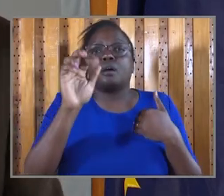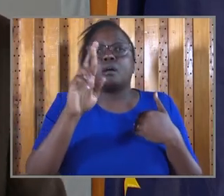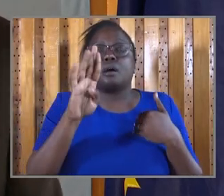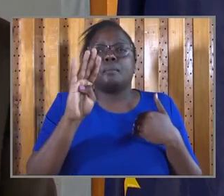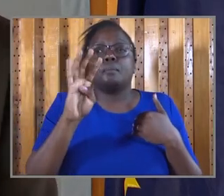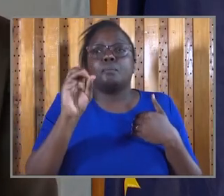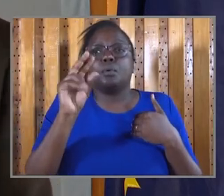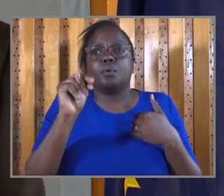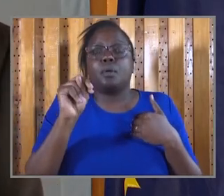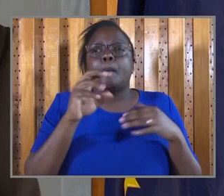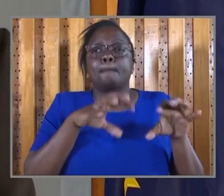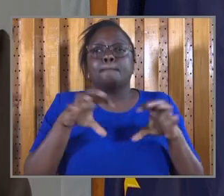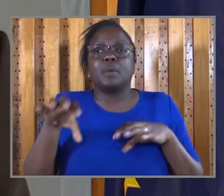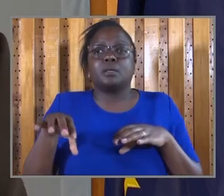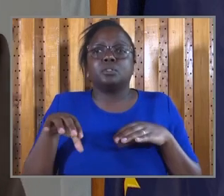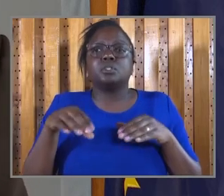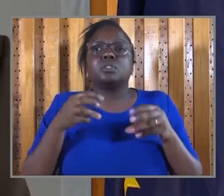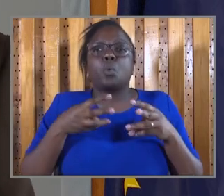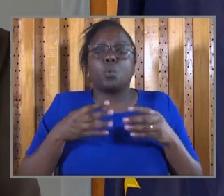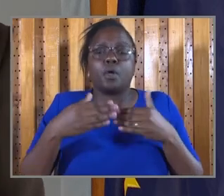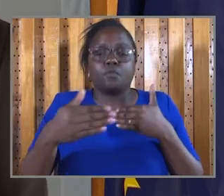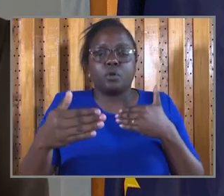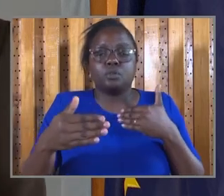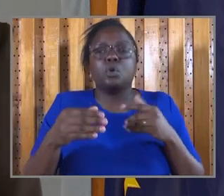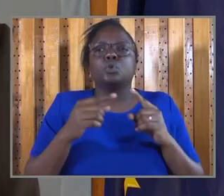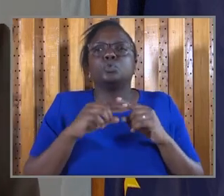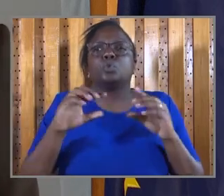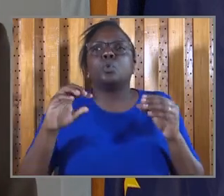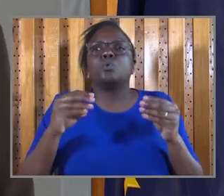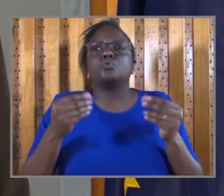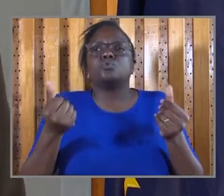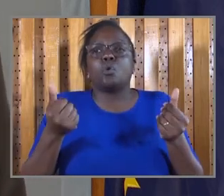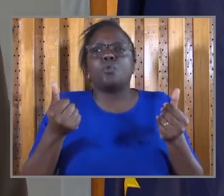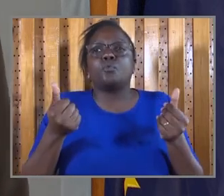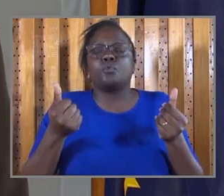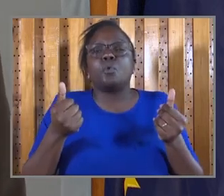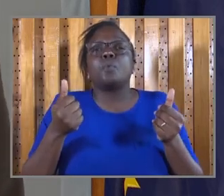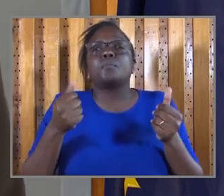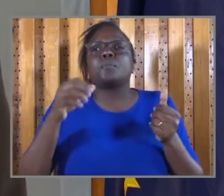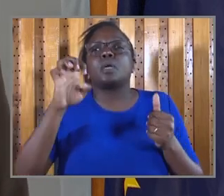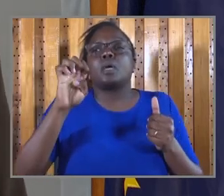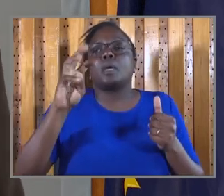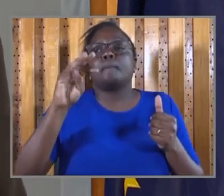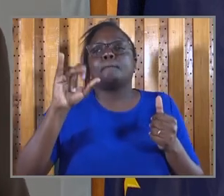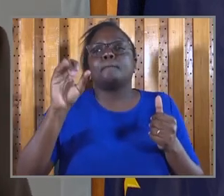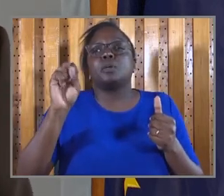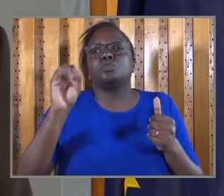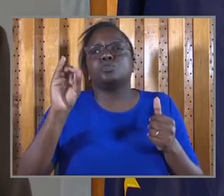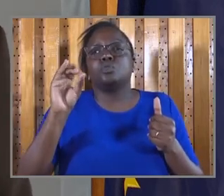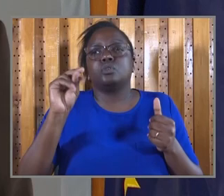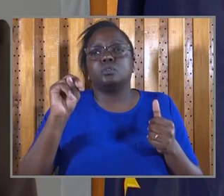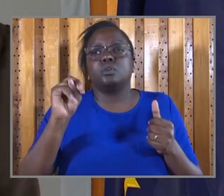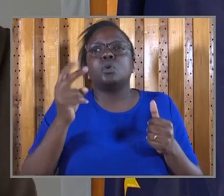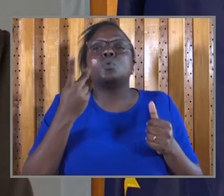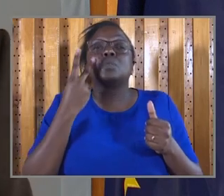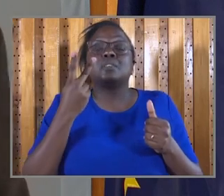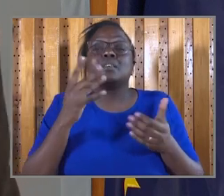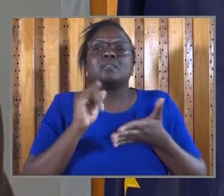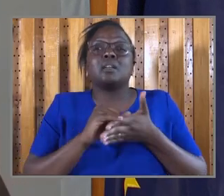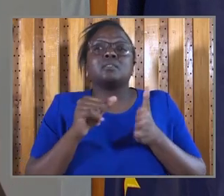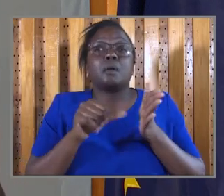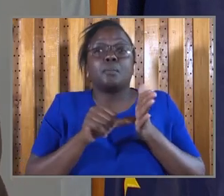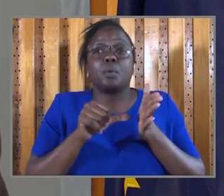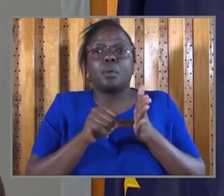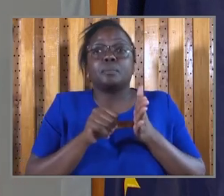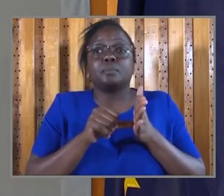is a way forward to actually deal in a fair way with emissions. You actually see that the polluter pays,